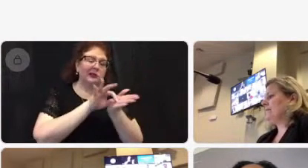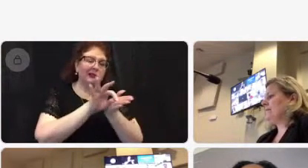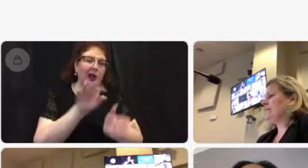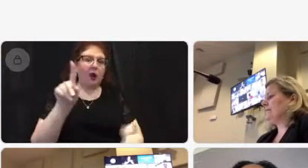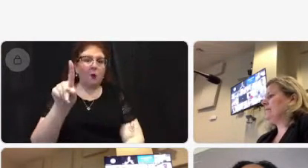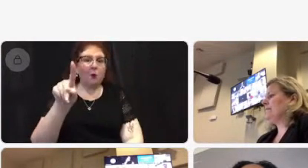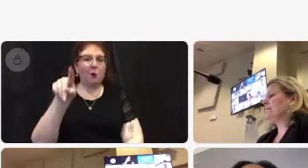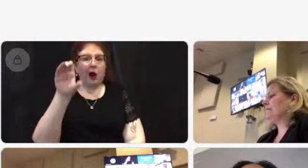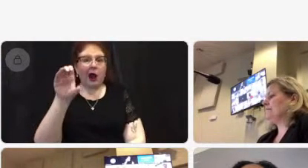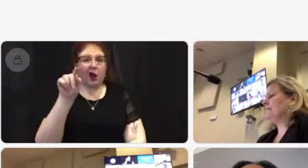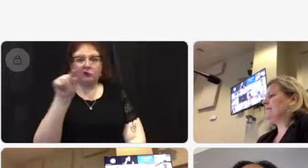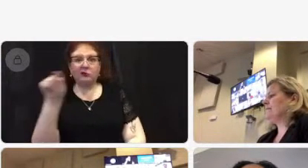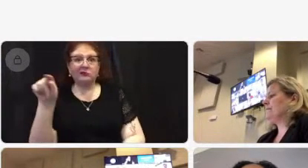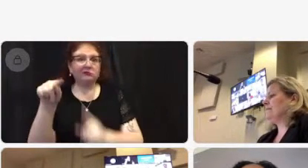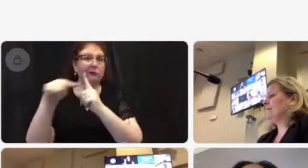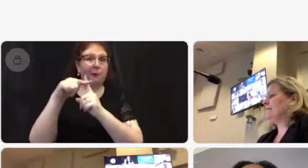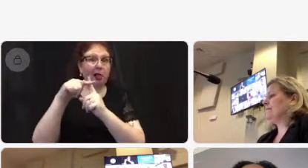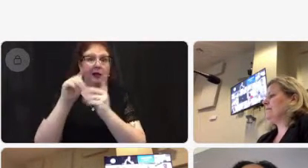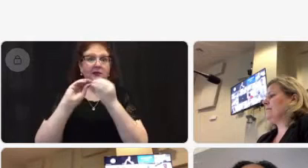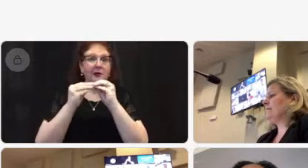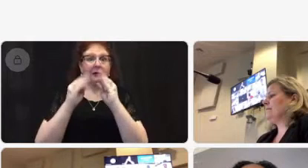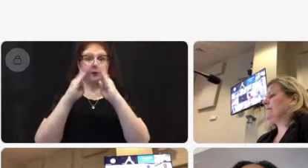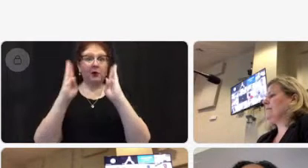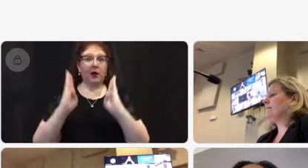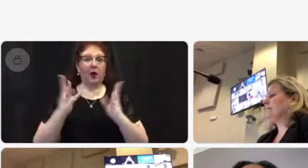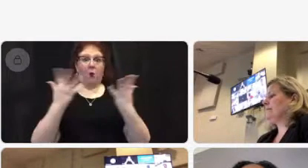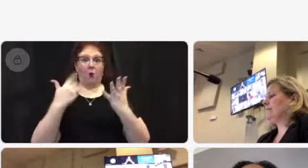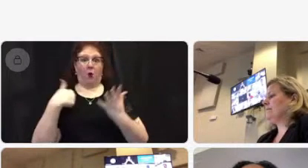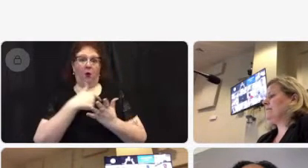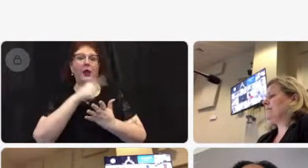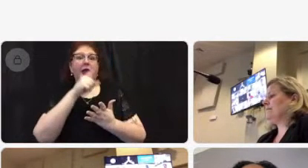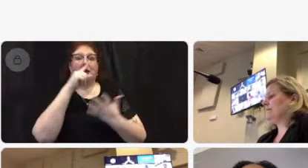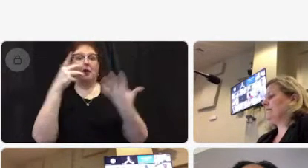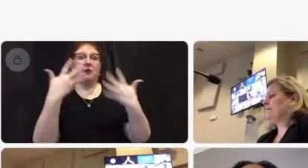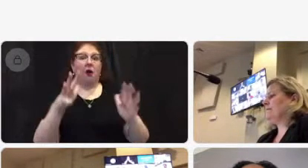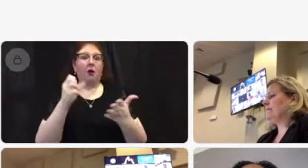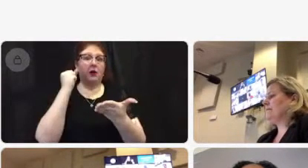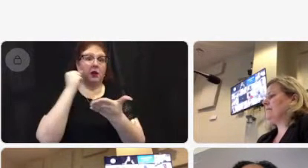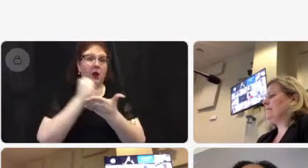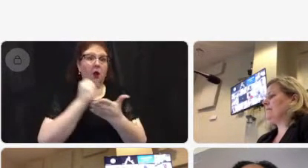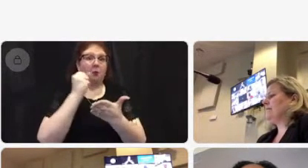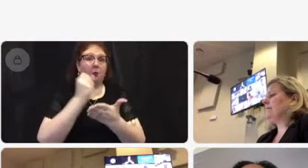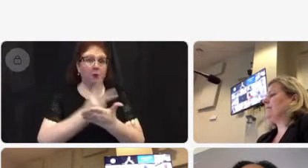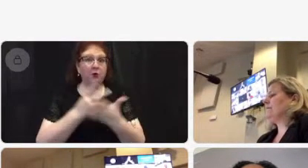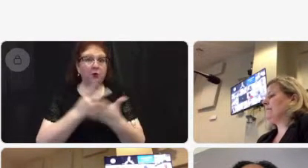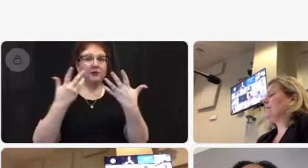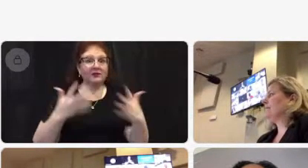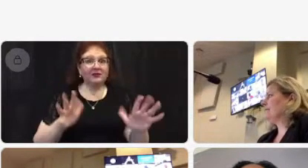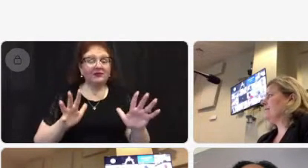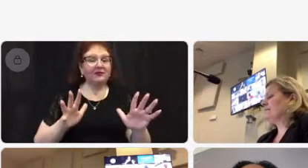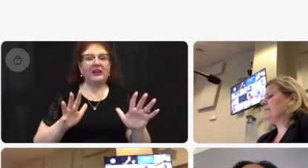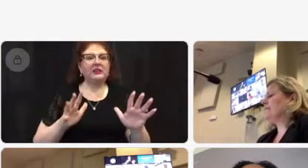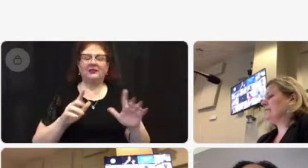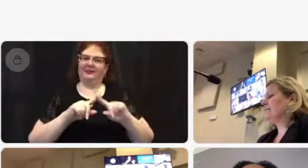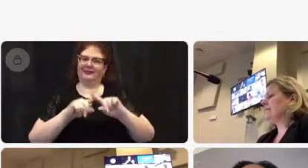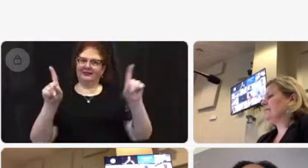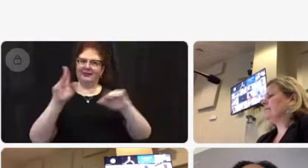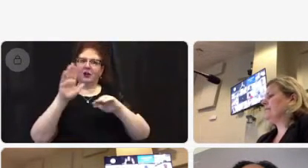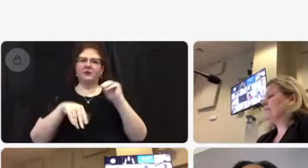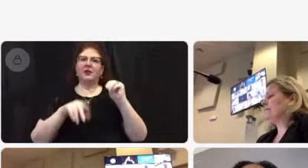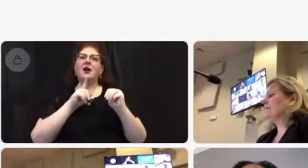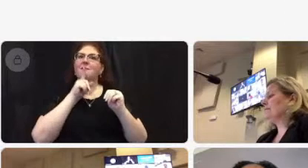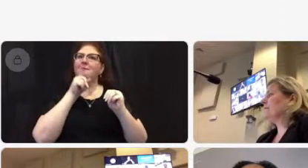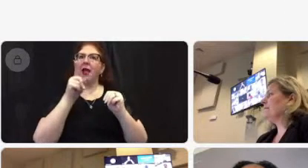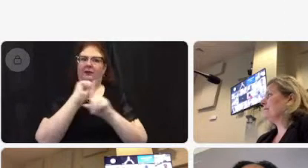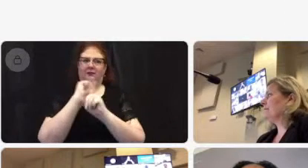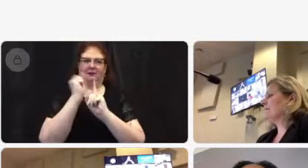So what we've approved is one thing that's not a clear picture at all. So it would take